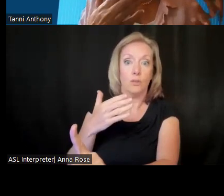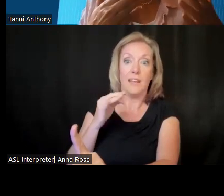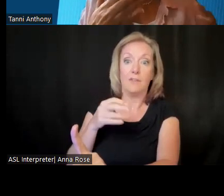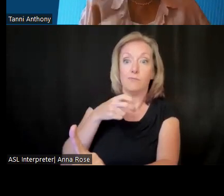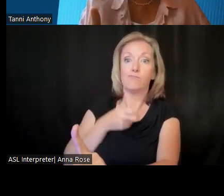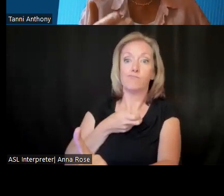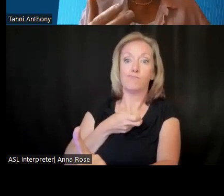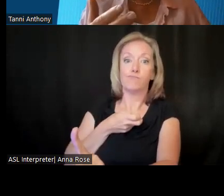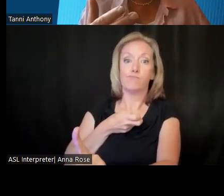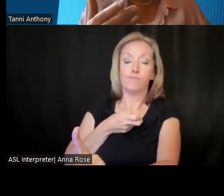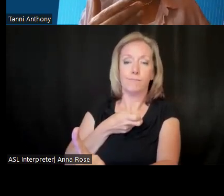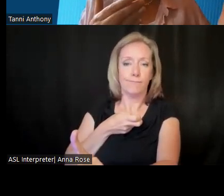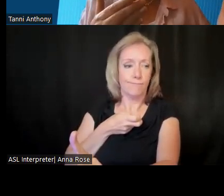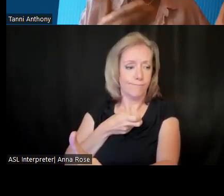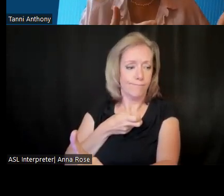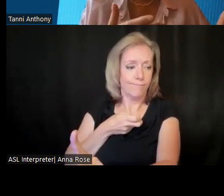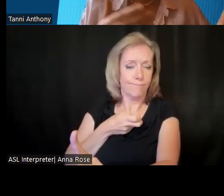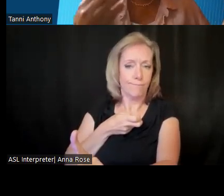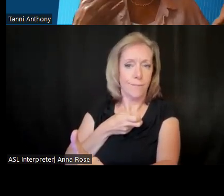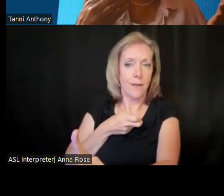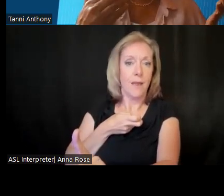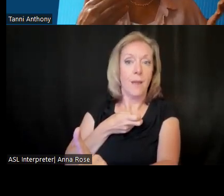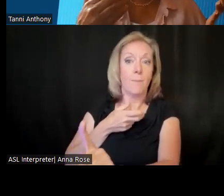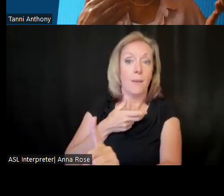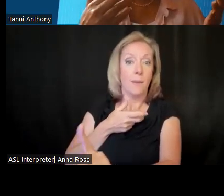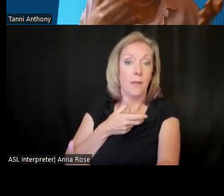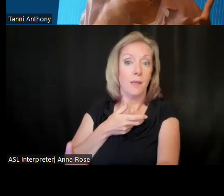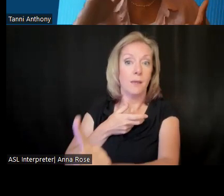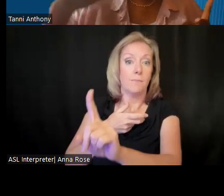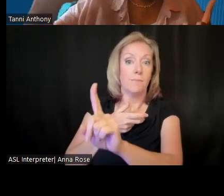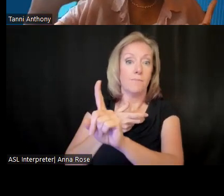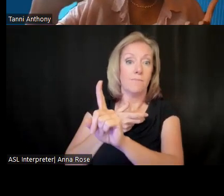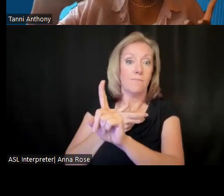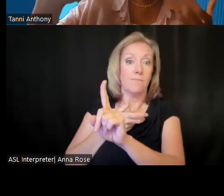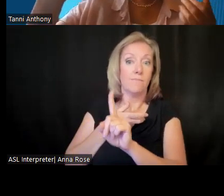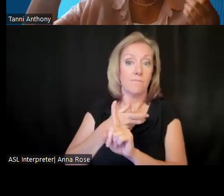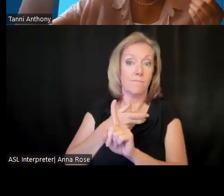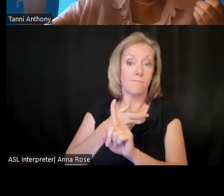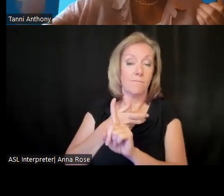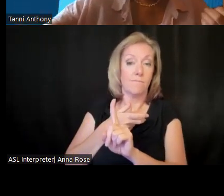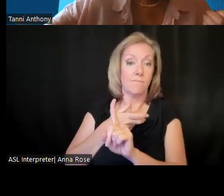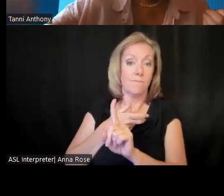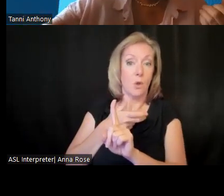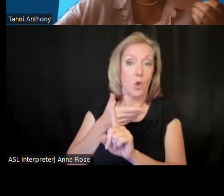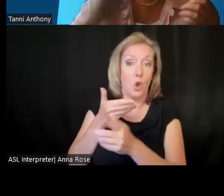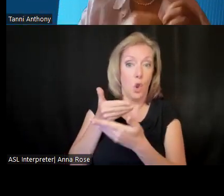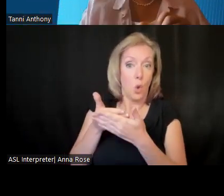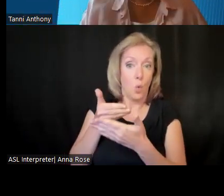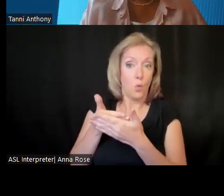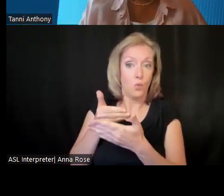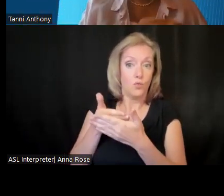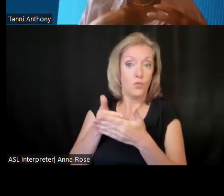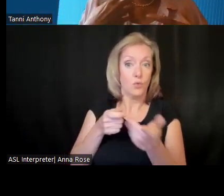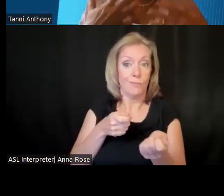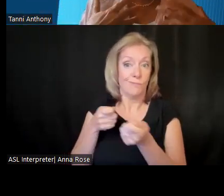like, how can I move that object of interest not 5 feet away? Do I move it literally within hand's reach and I get that hand coming